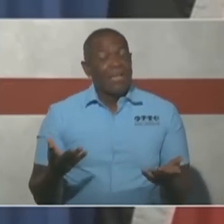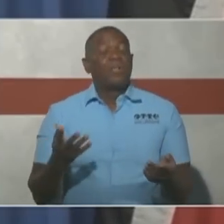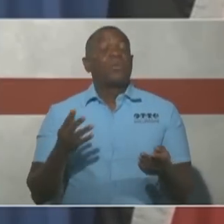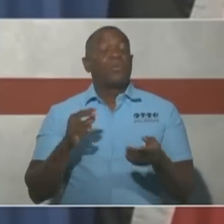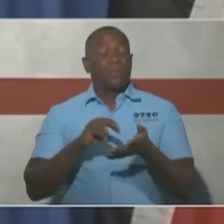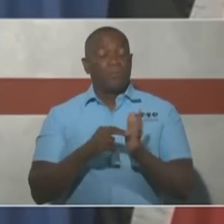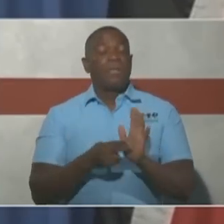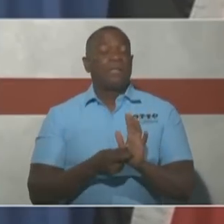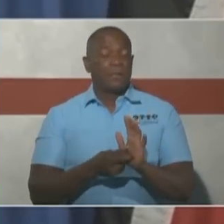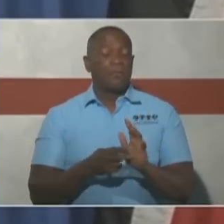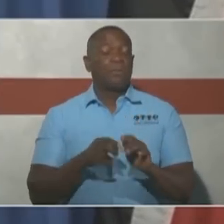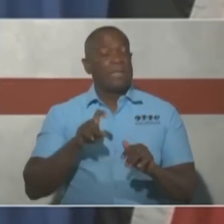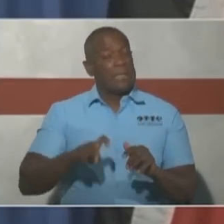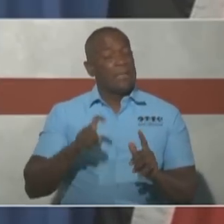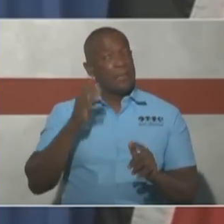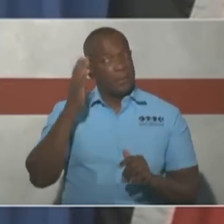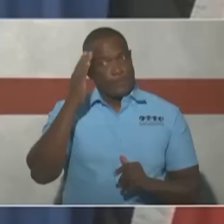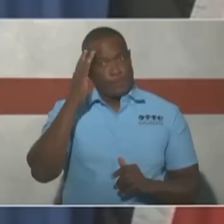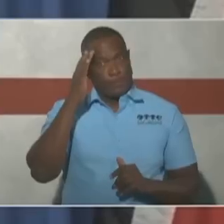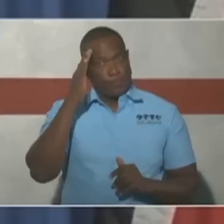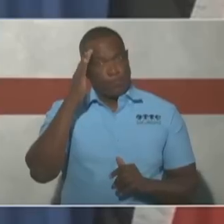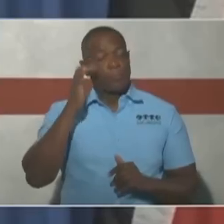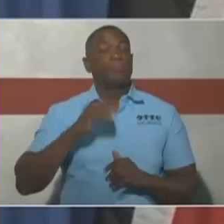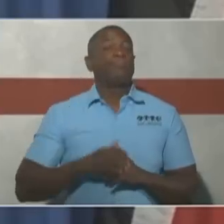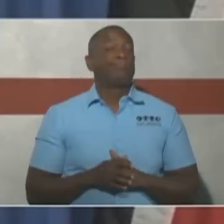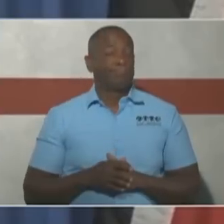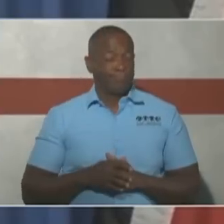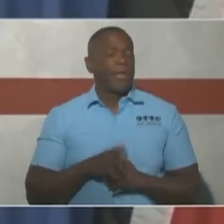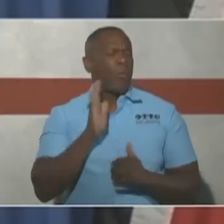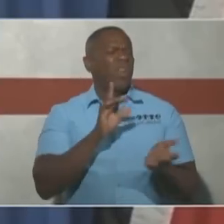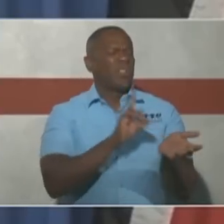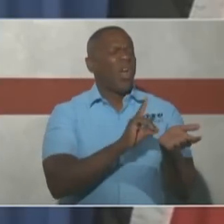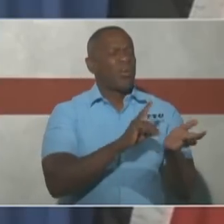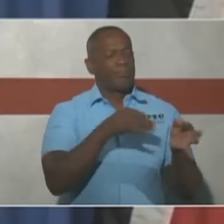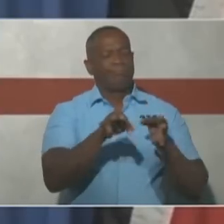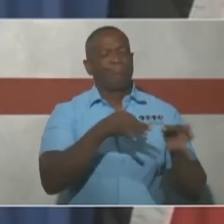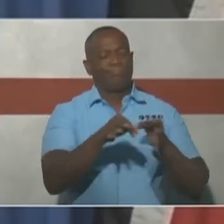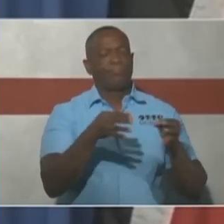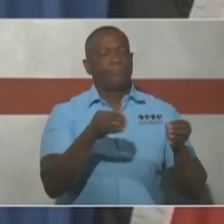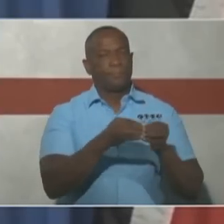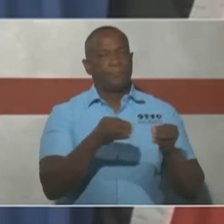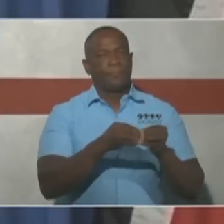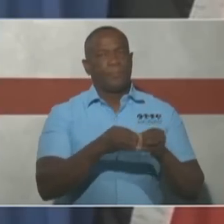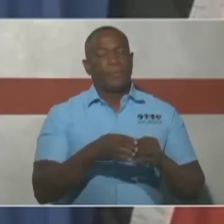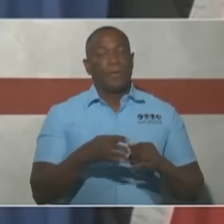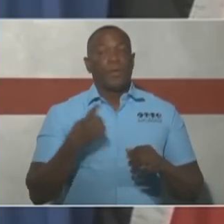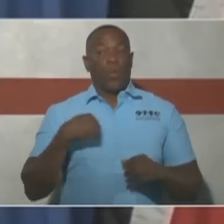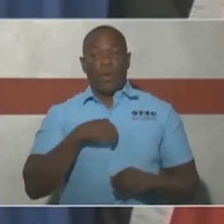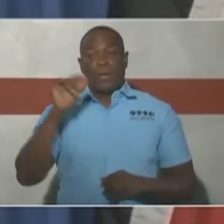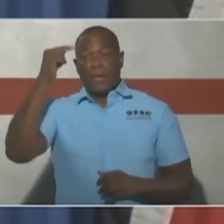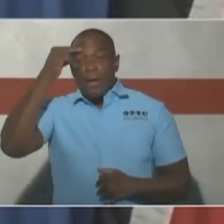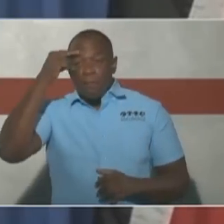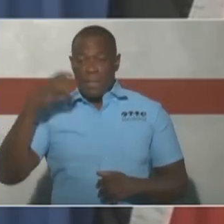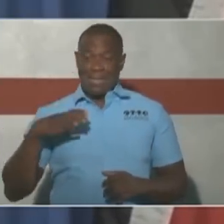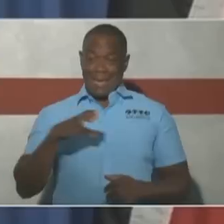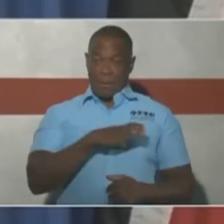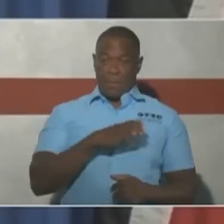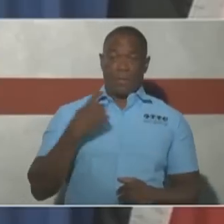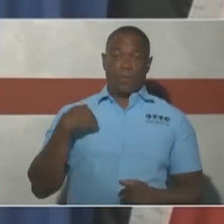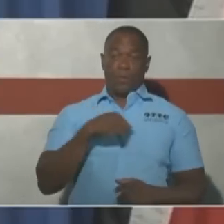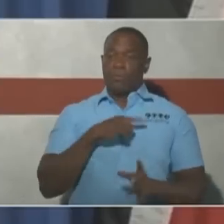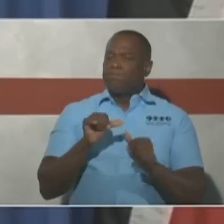again, the doctors will take us through that, show us the statistics and the state of affairs. As government and cabinet, we